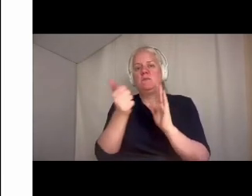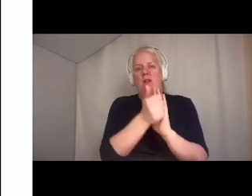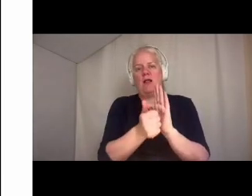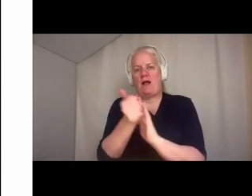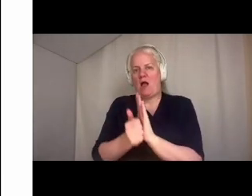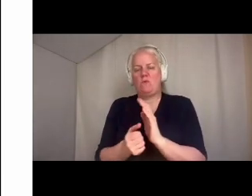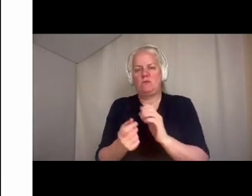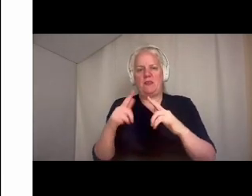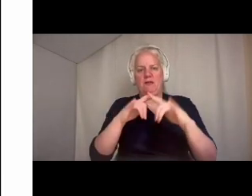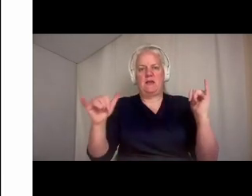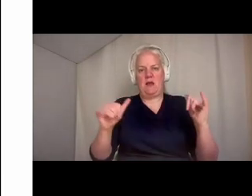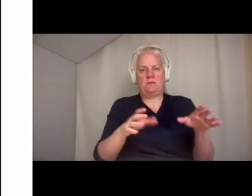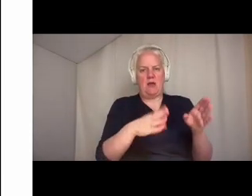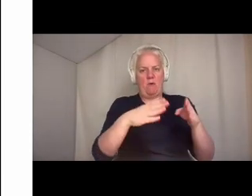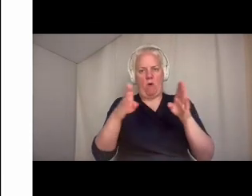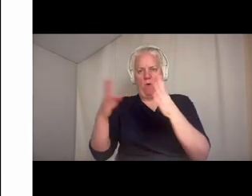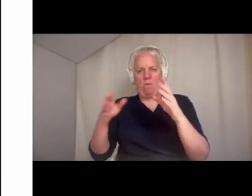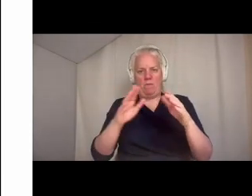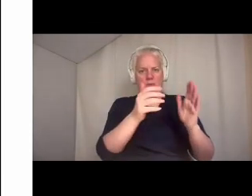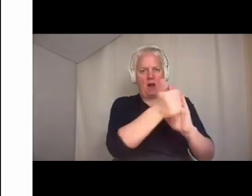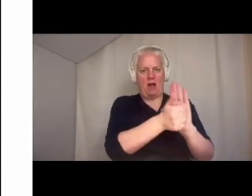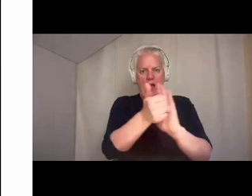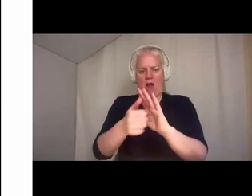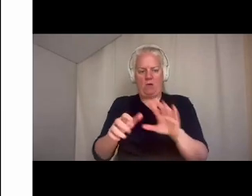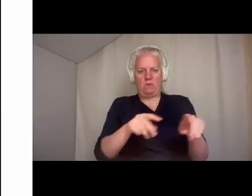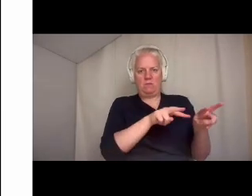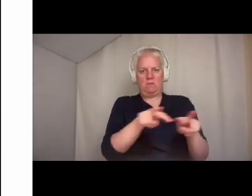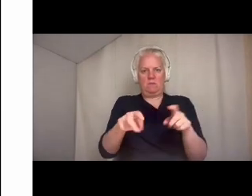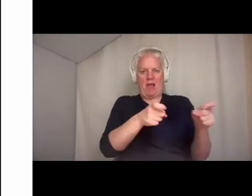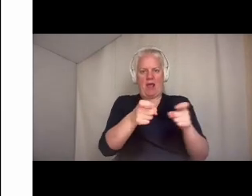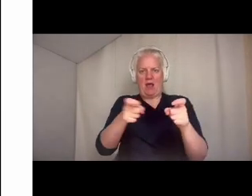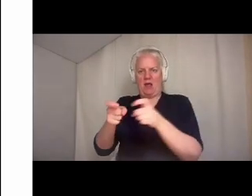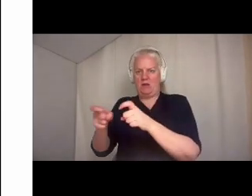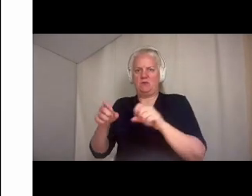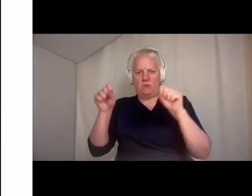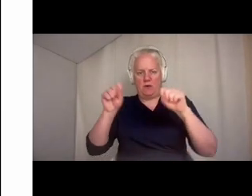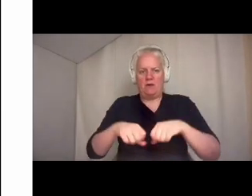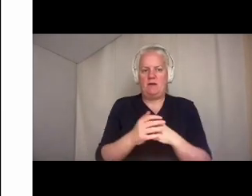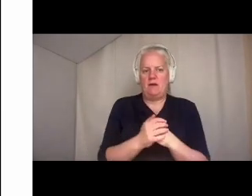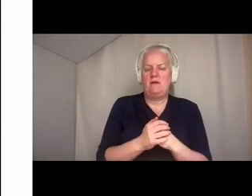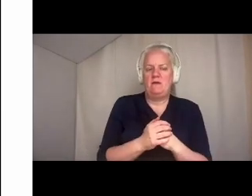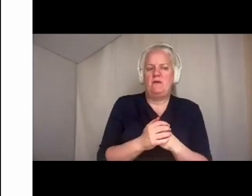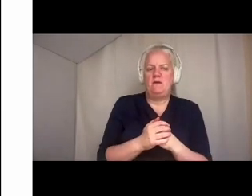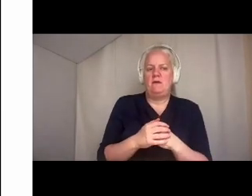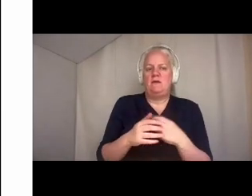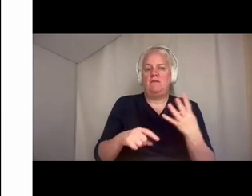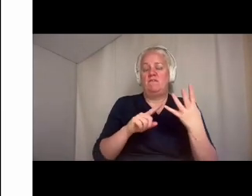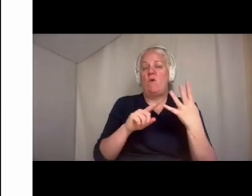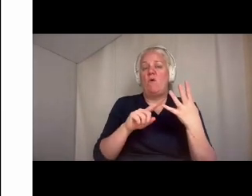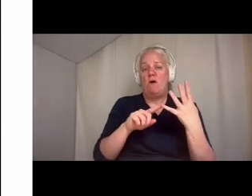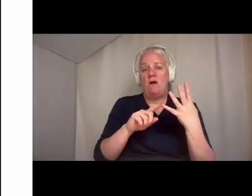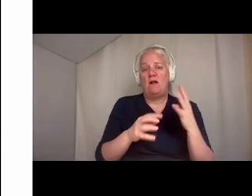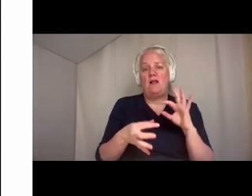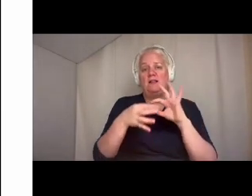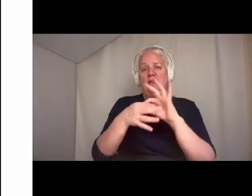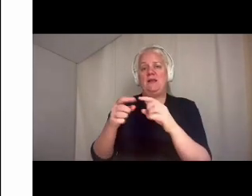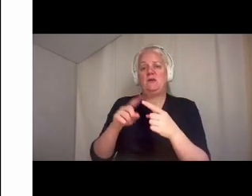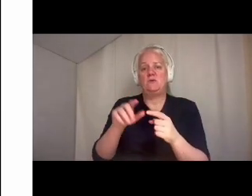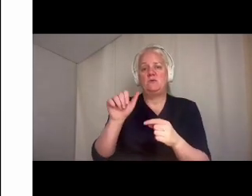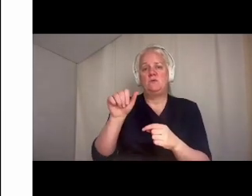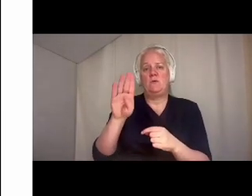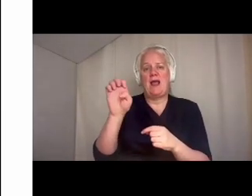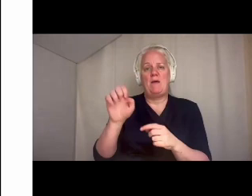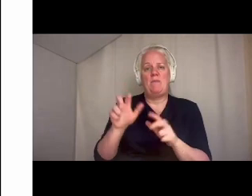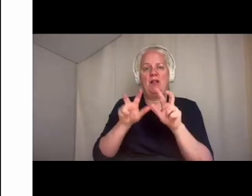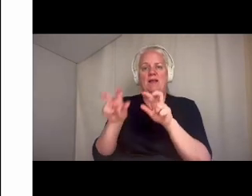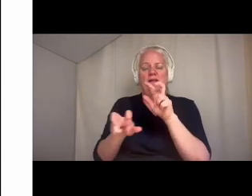time. There's a link to ABLE Plan's investment performance reports, and that is always available